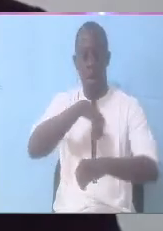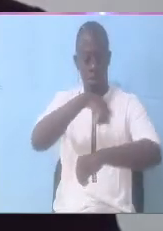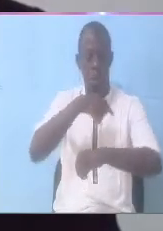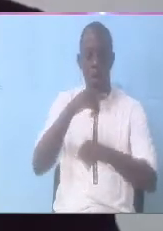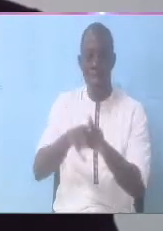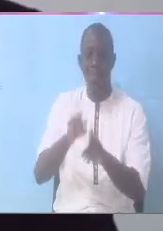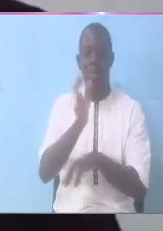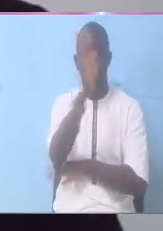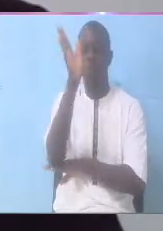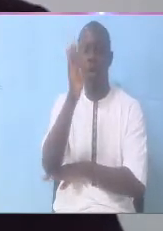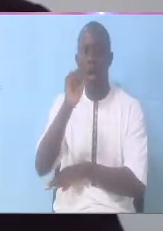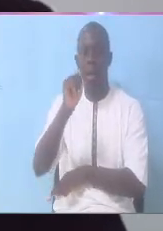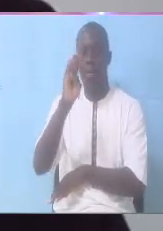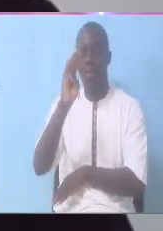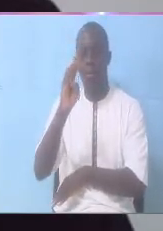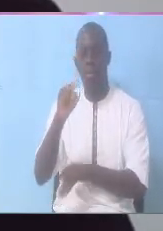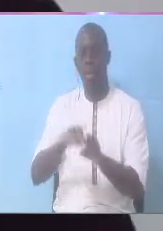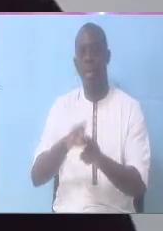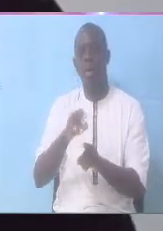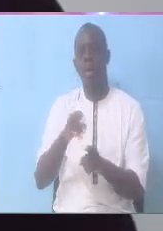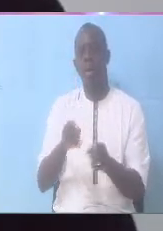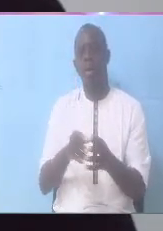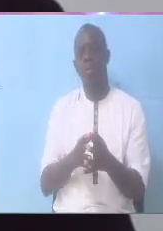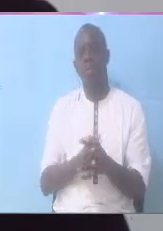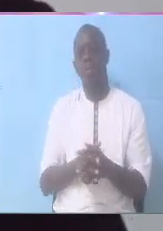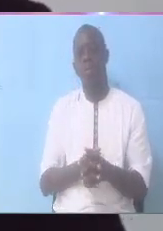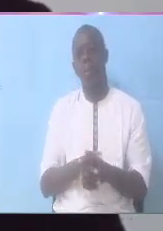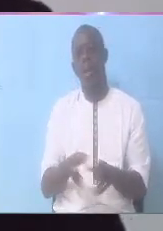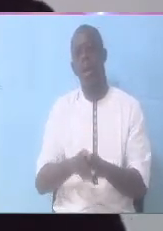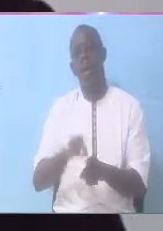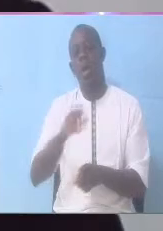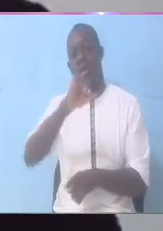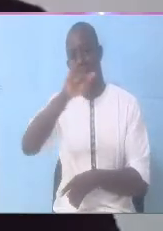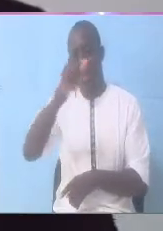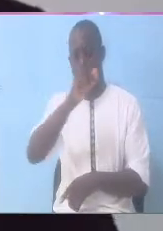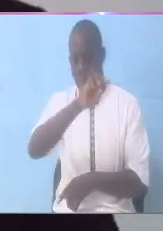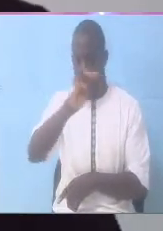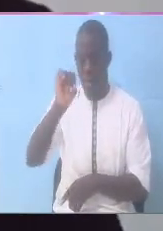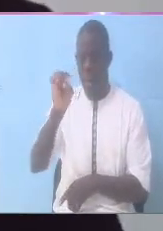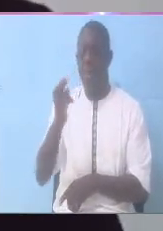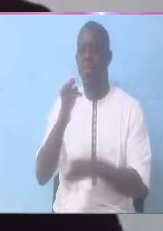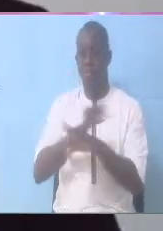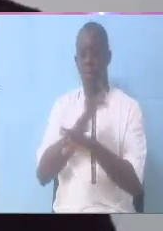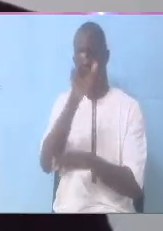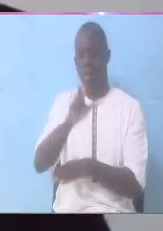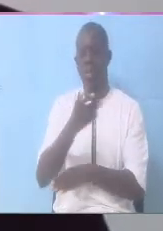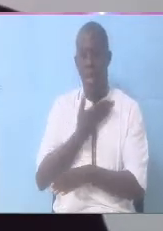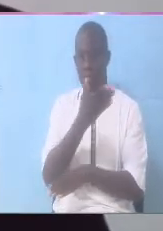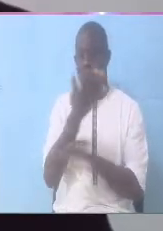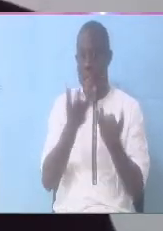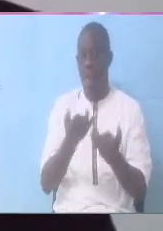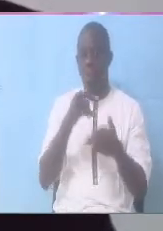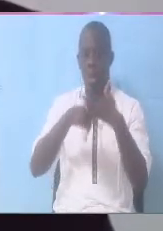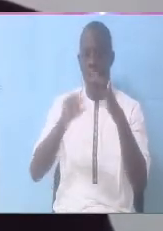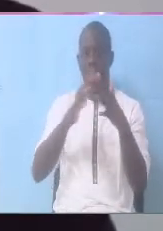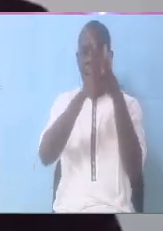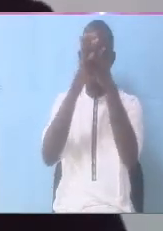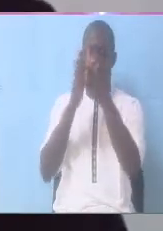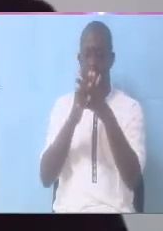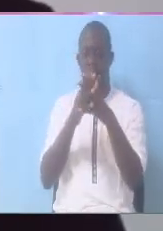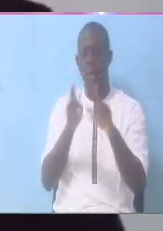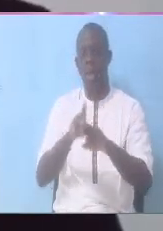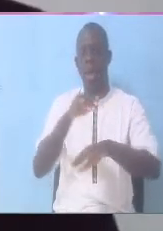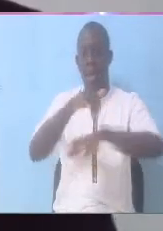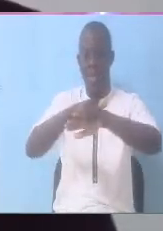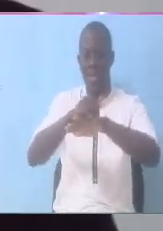ibu makote jaju wala bije nung lamin makote jamme wala bije nung adun sayin wo fango abe america la mantara jang